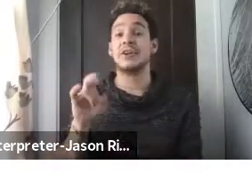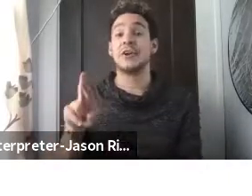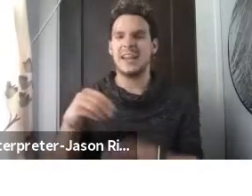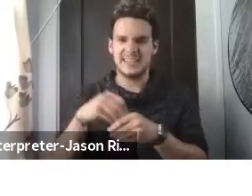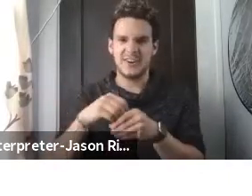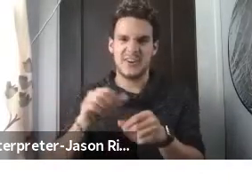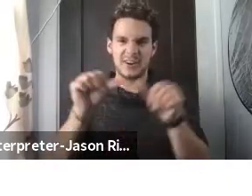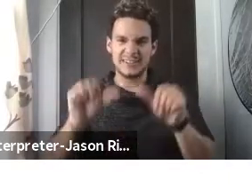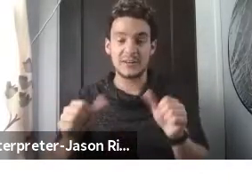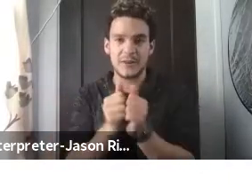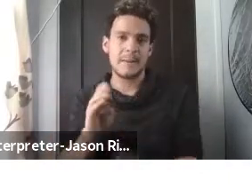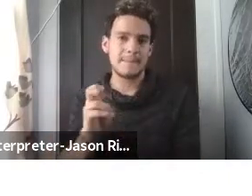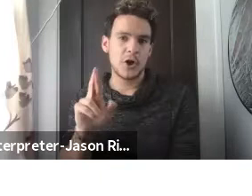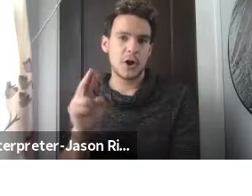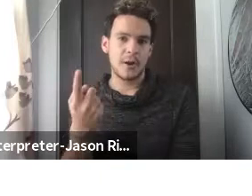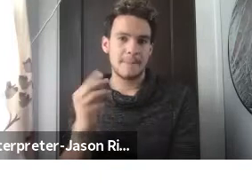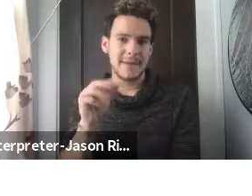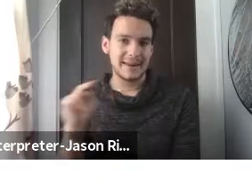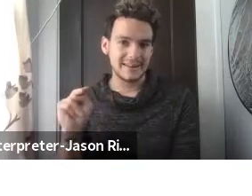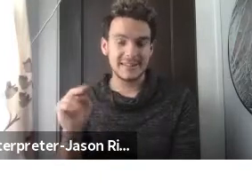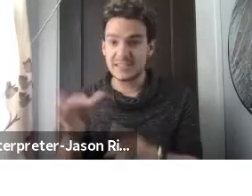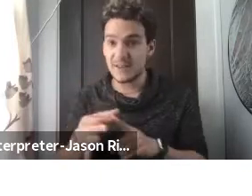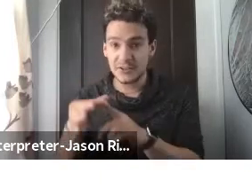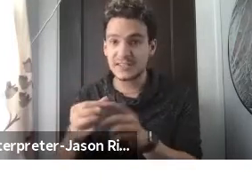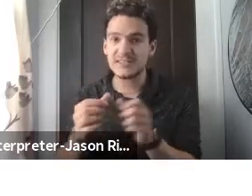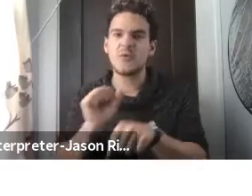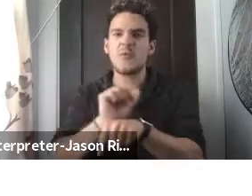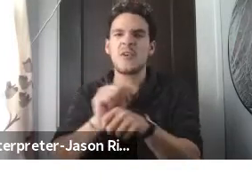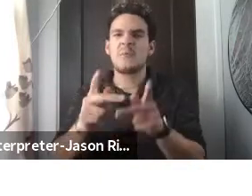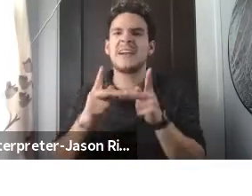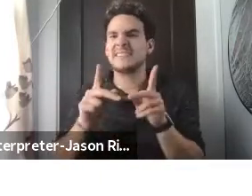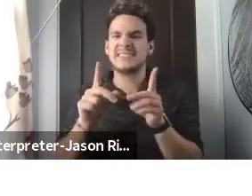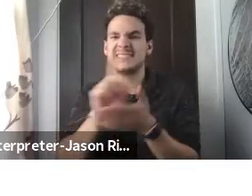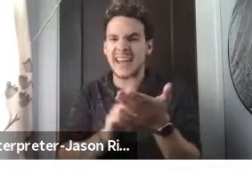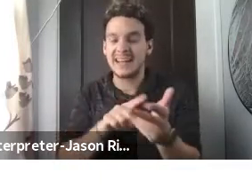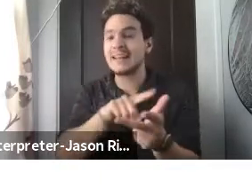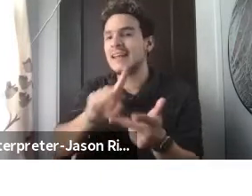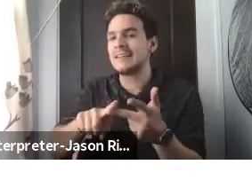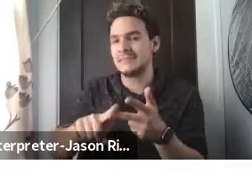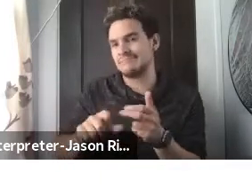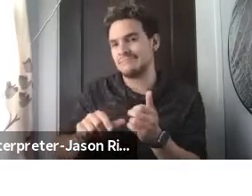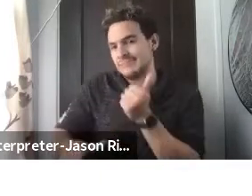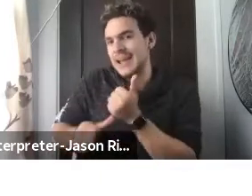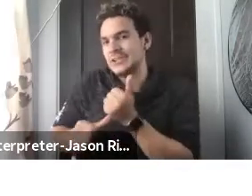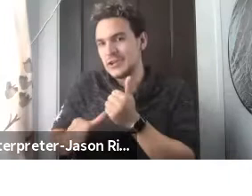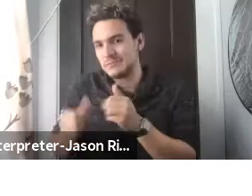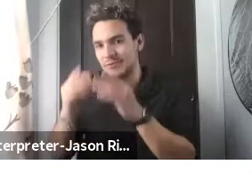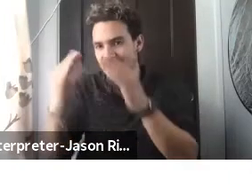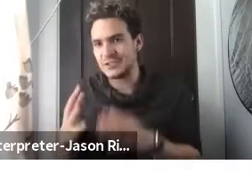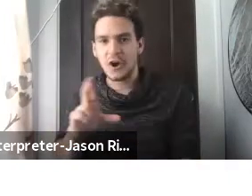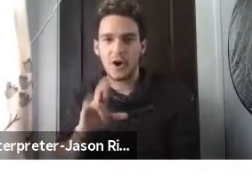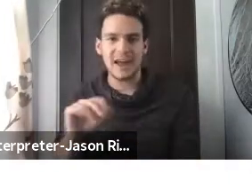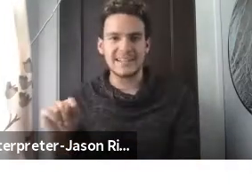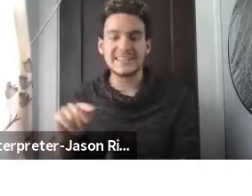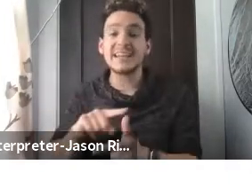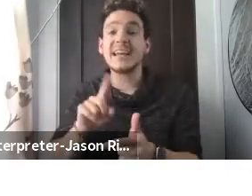with Bergmann, specialize in workplace design and also an adjunct instructor at RIT in the